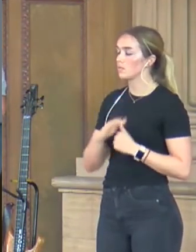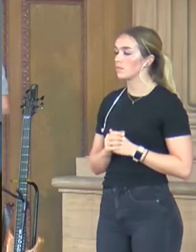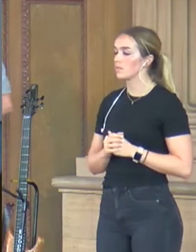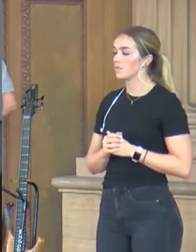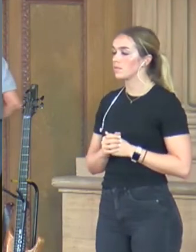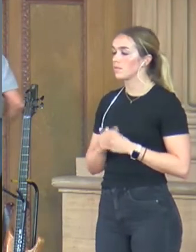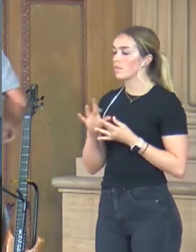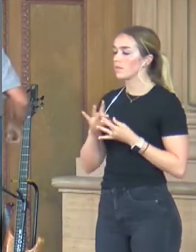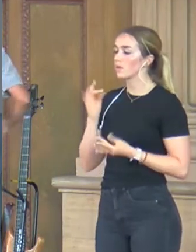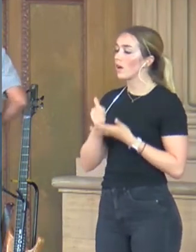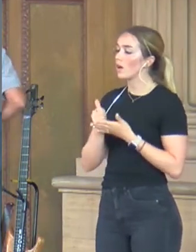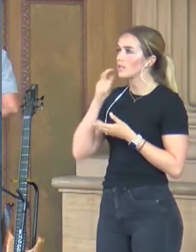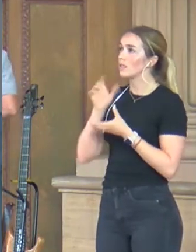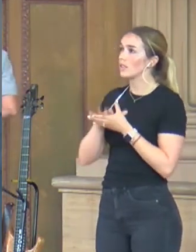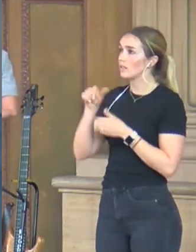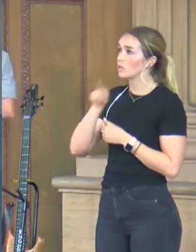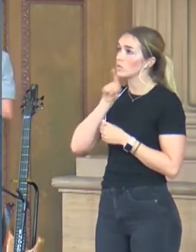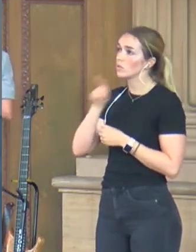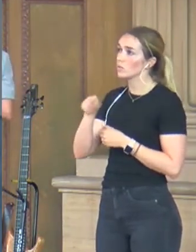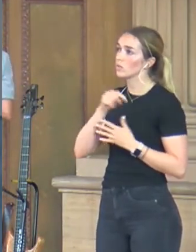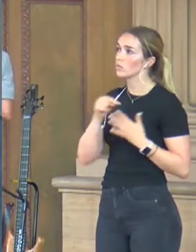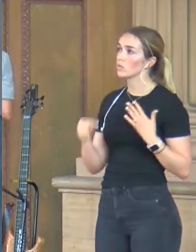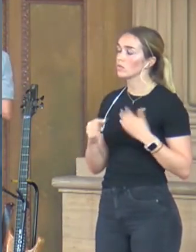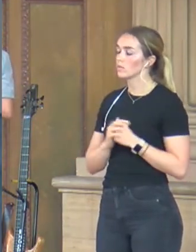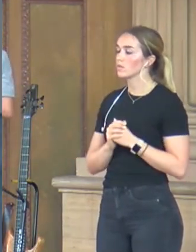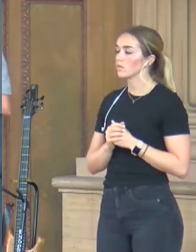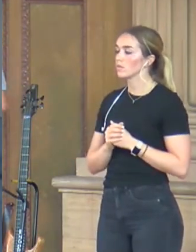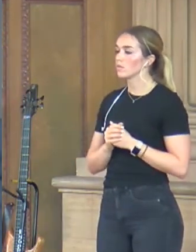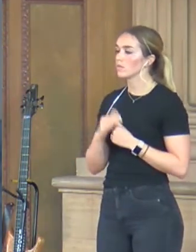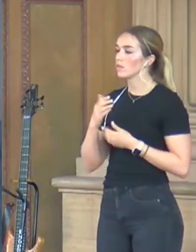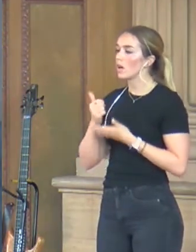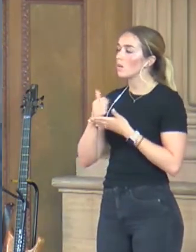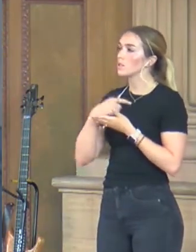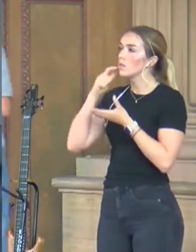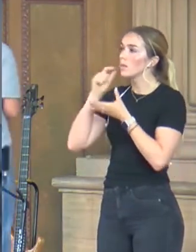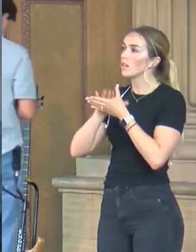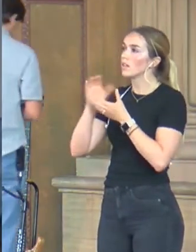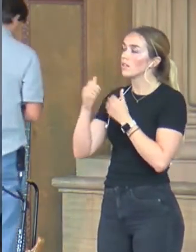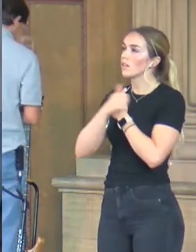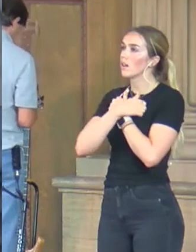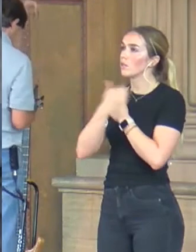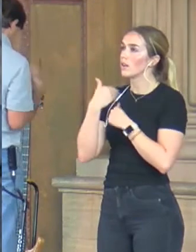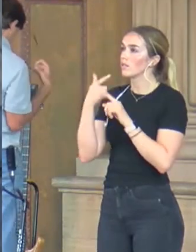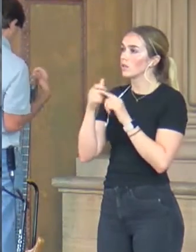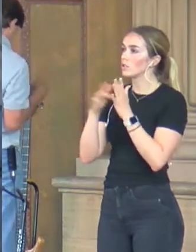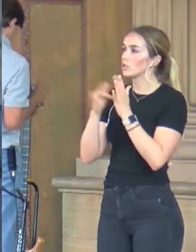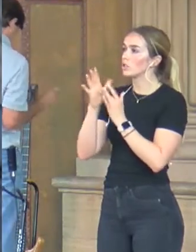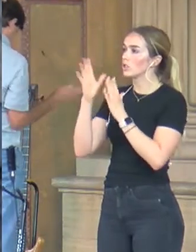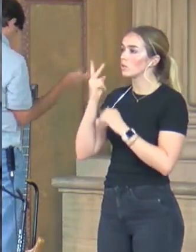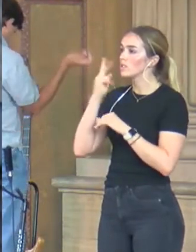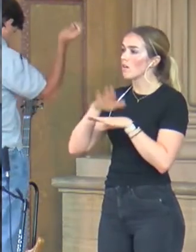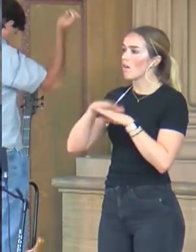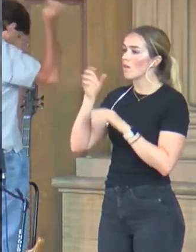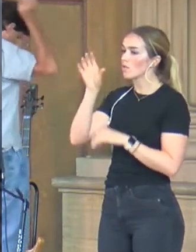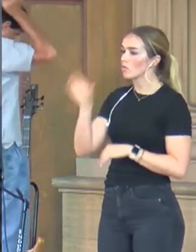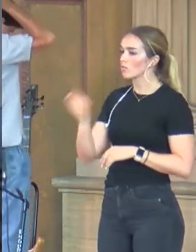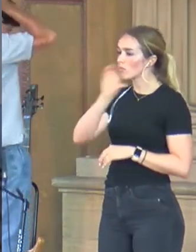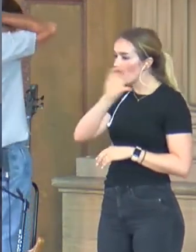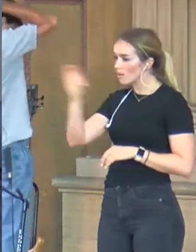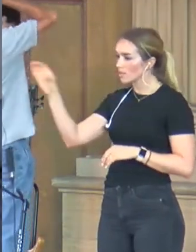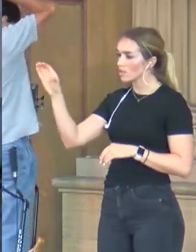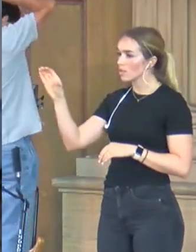So Spirit help us to believe this. Help us to believe in the love that we have from Jesus that we see on the cross so